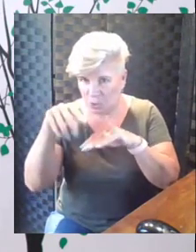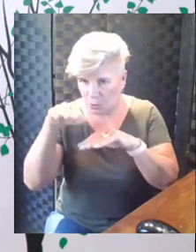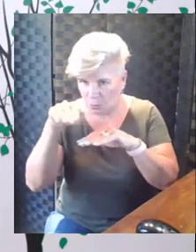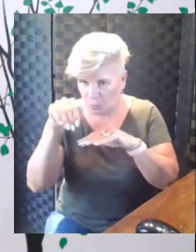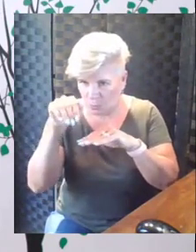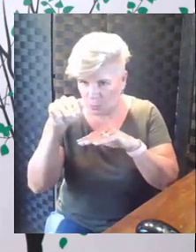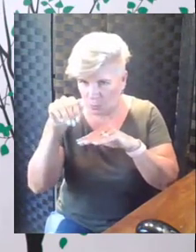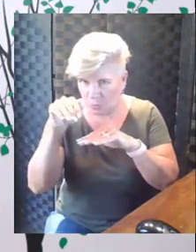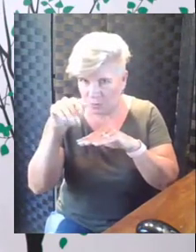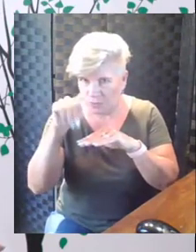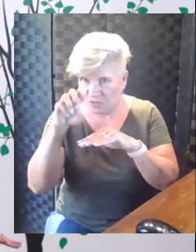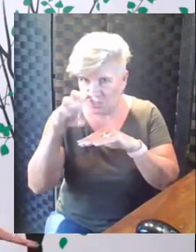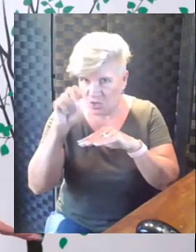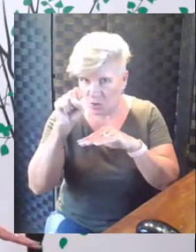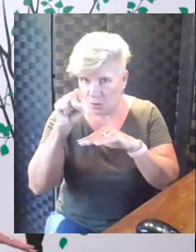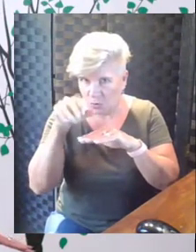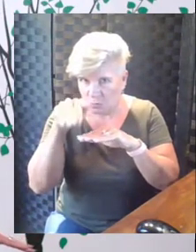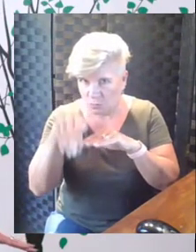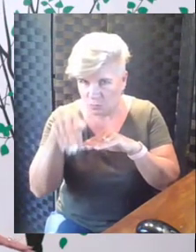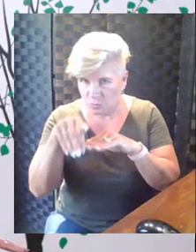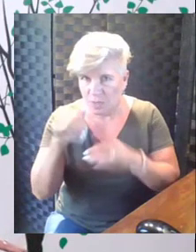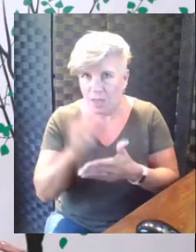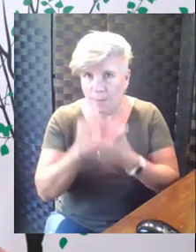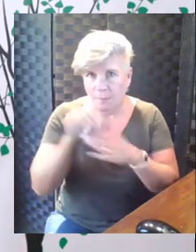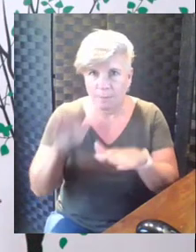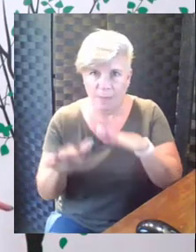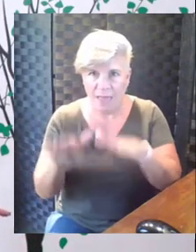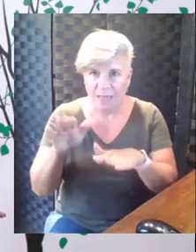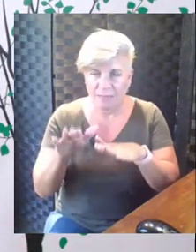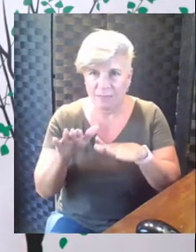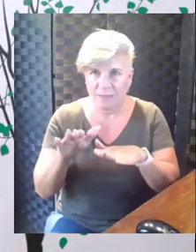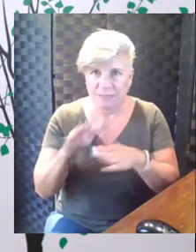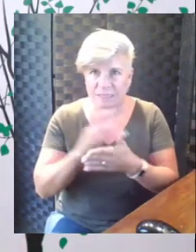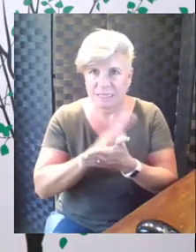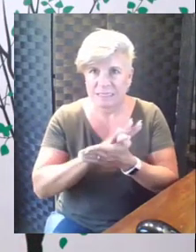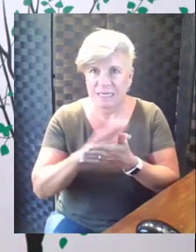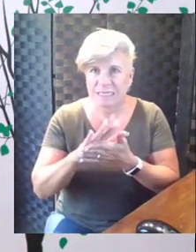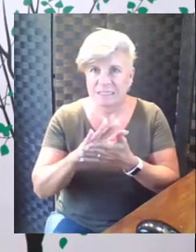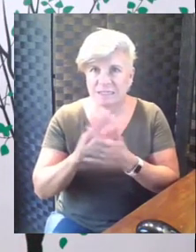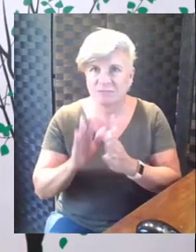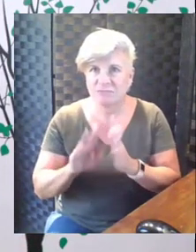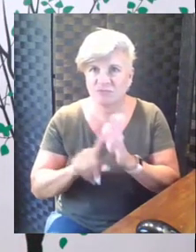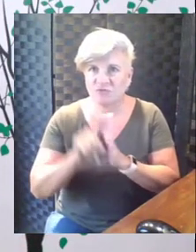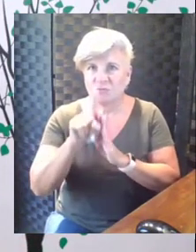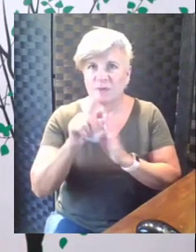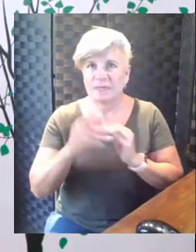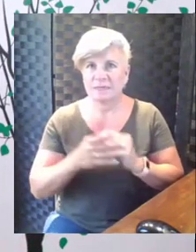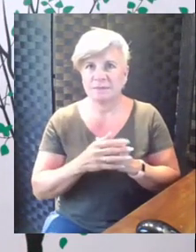ground. That'll help you with your balance also, and make sure that you're nice and sturdy.